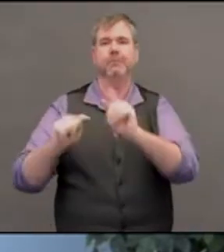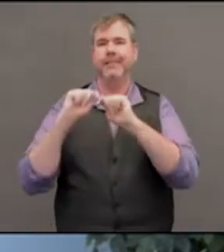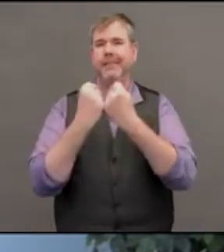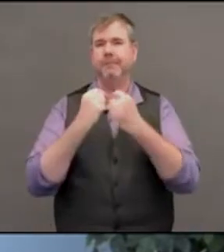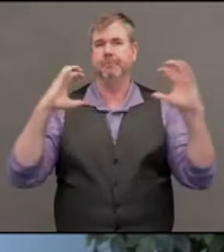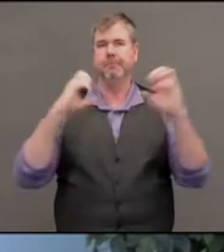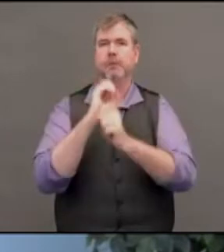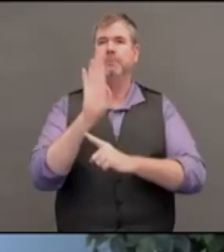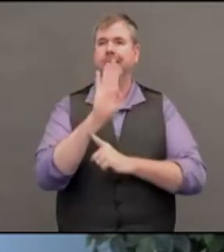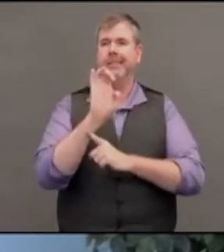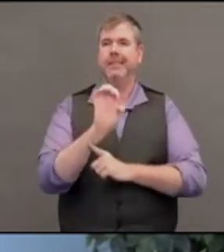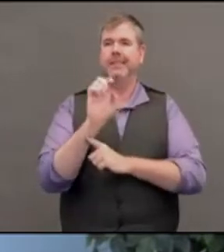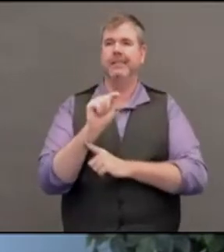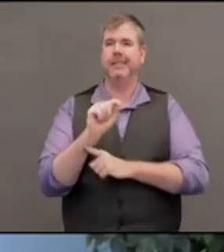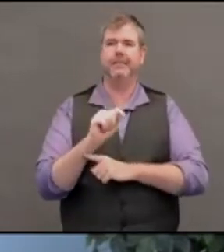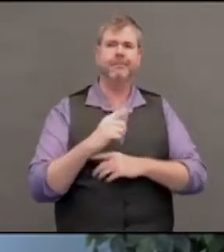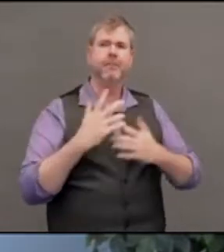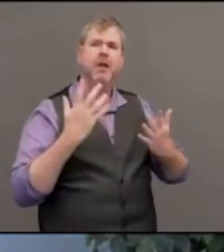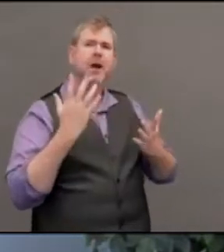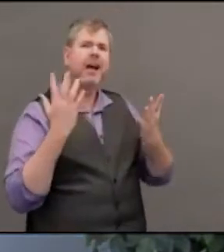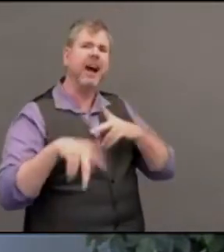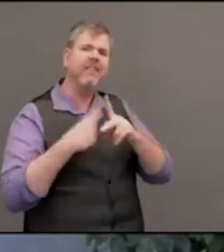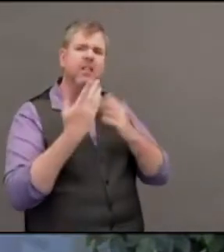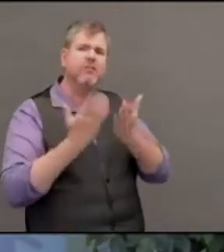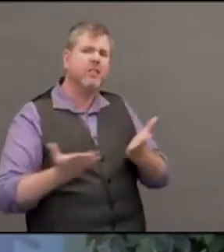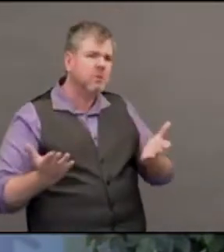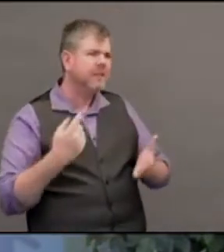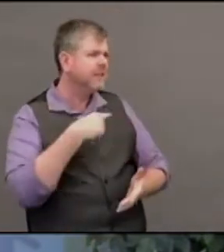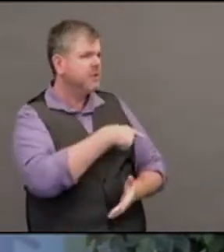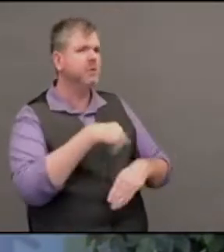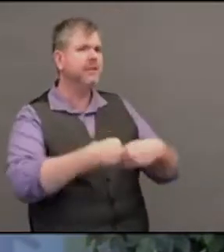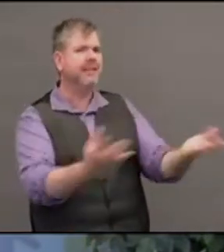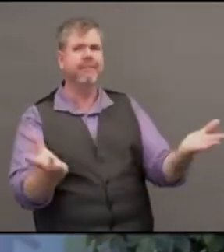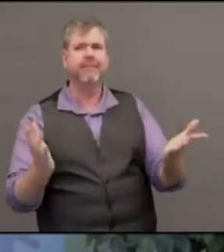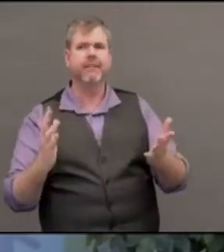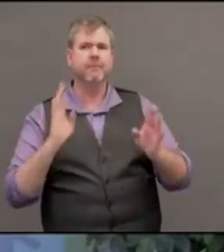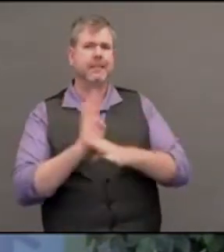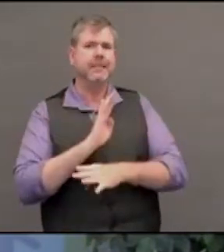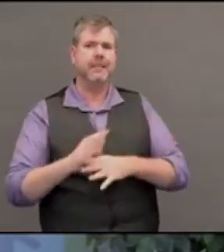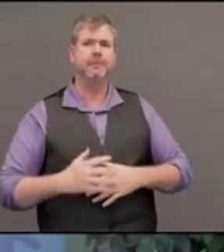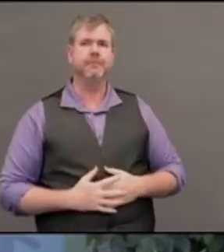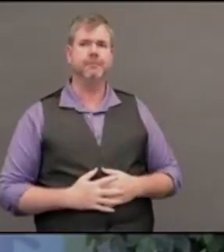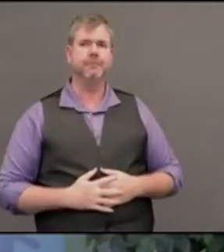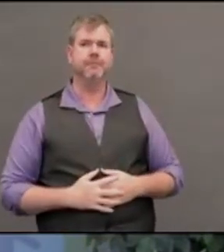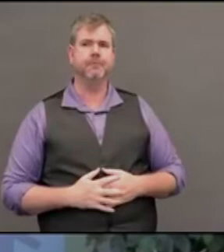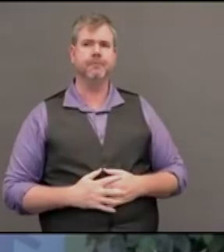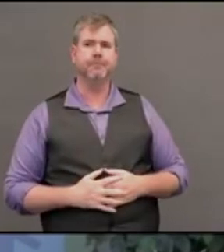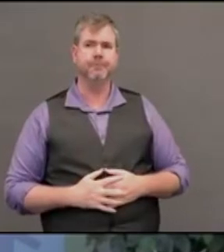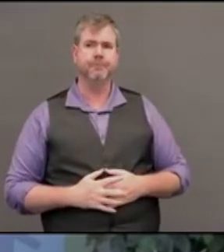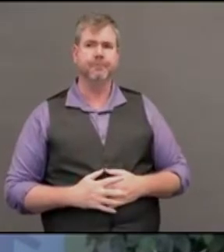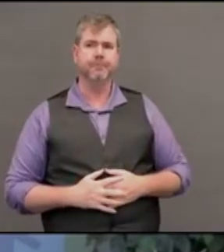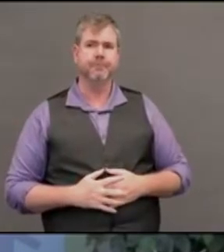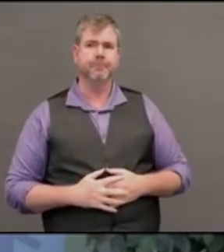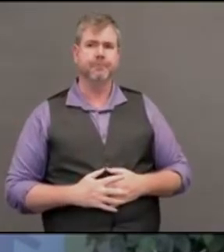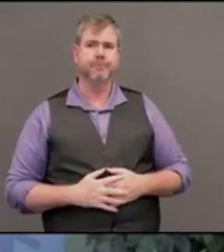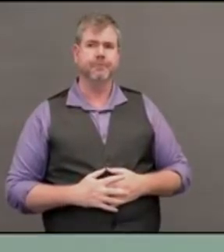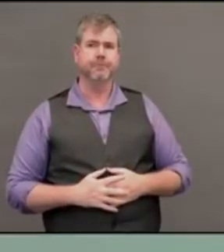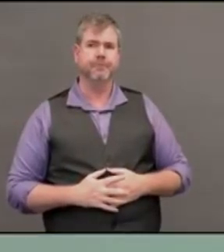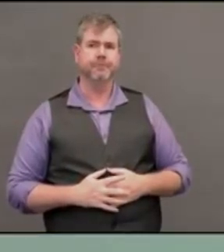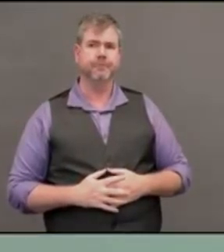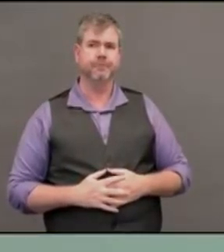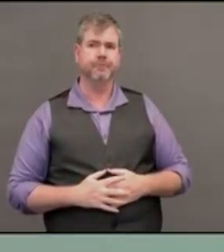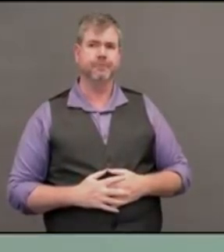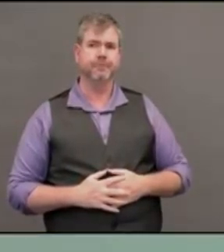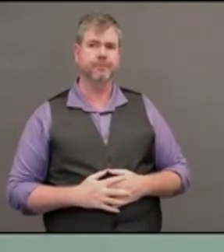out. Yeah, absolutely. We carry these little COVID kits with us that we provide to every business. We start off